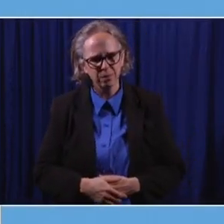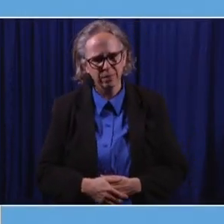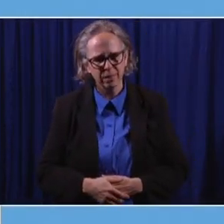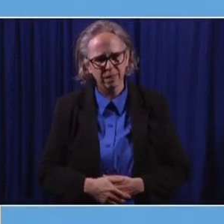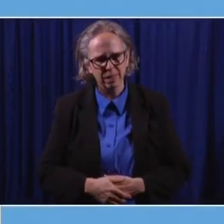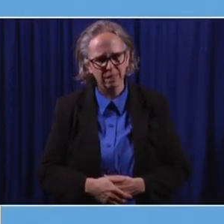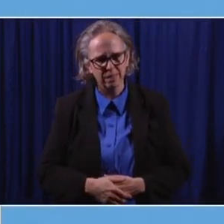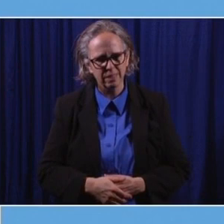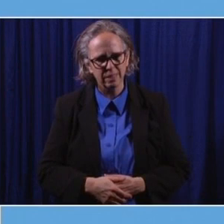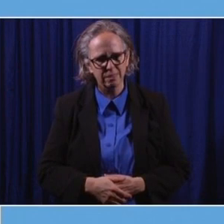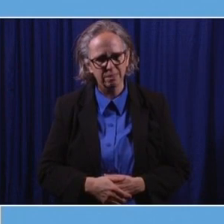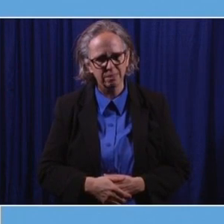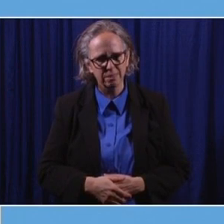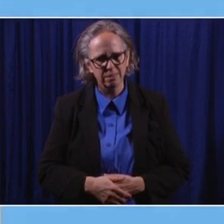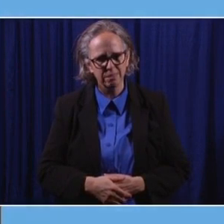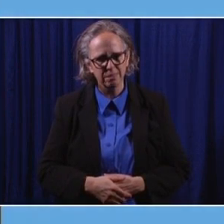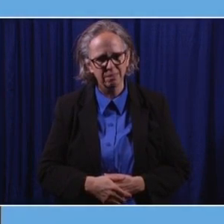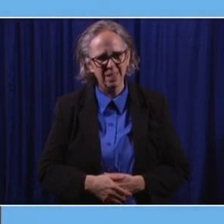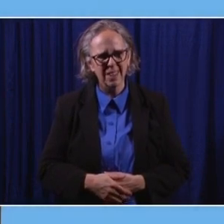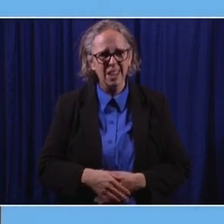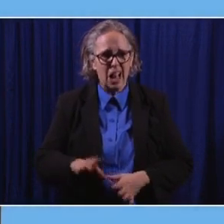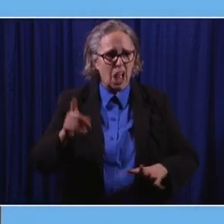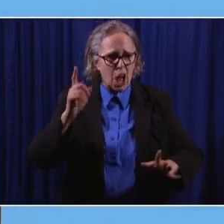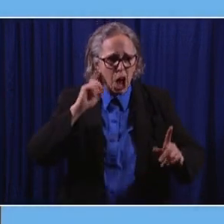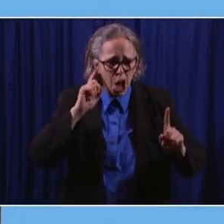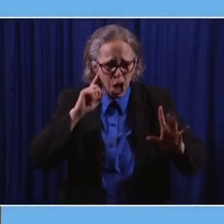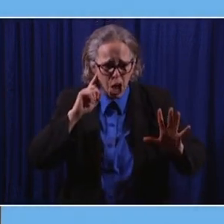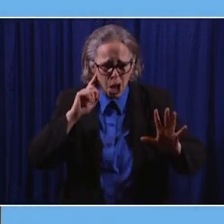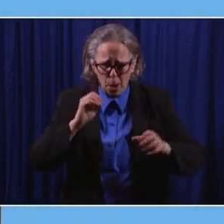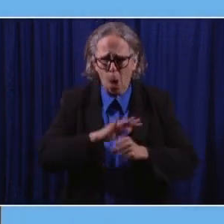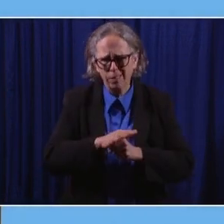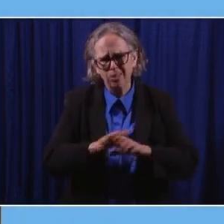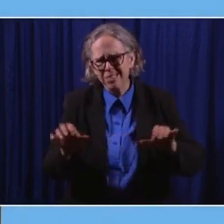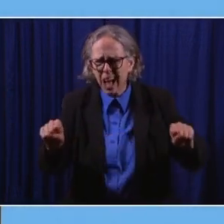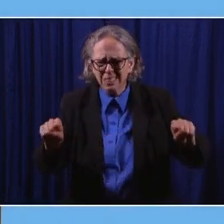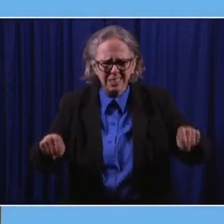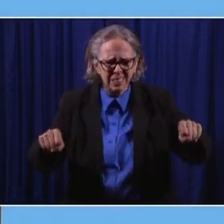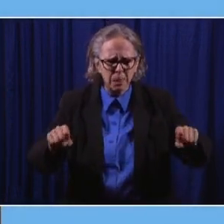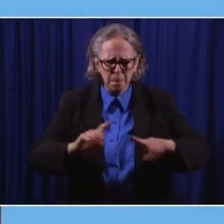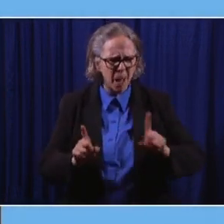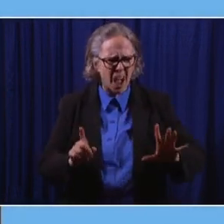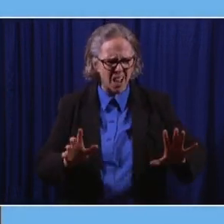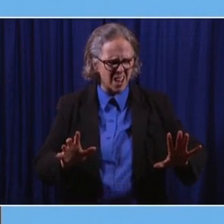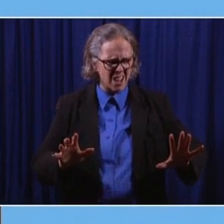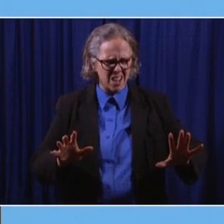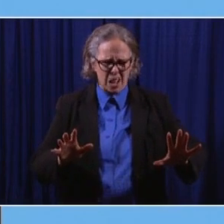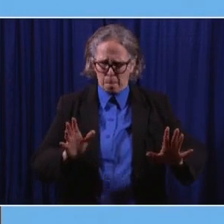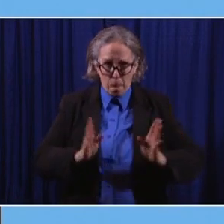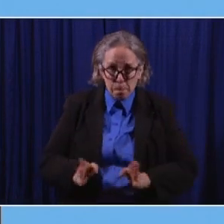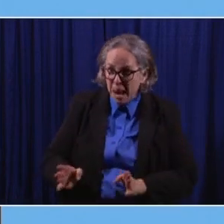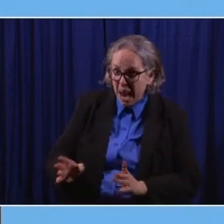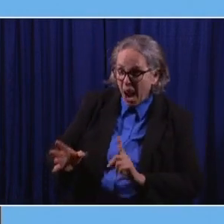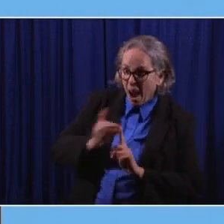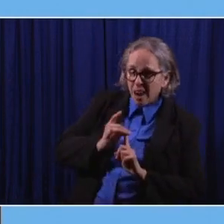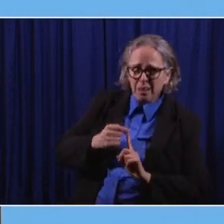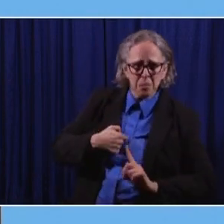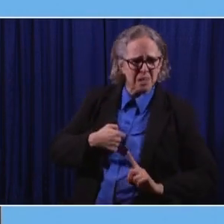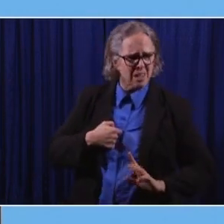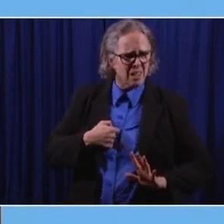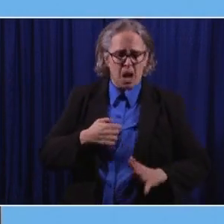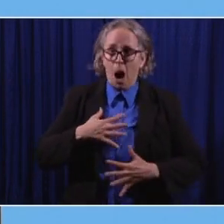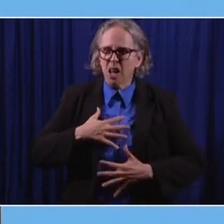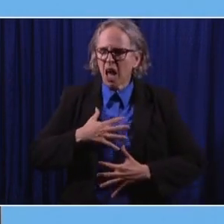I heard a lot about it, obviously, but nothing prepares you for when you actually get it. I started having trouble breathing. I